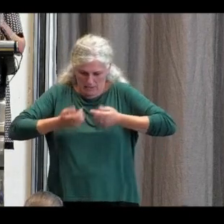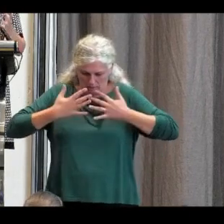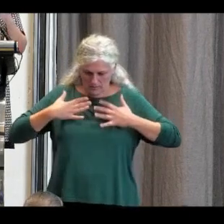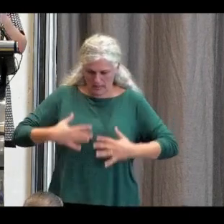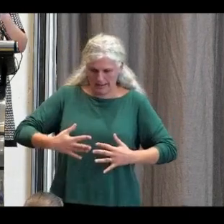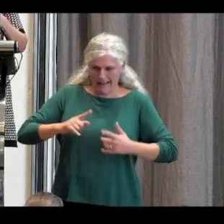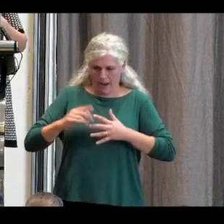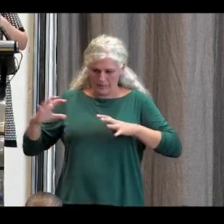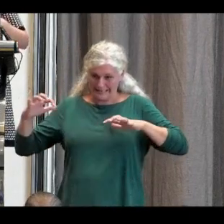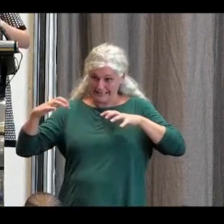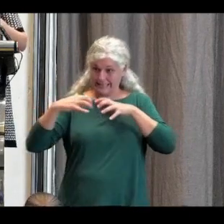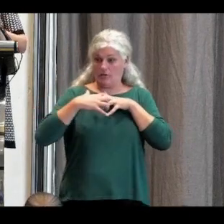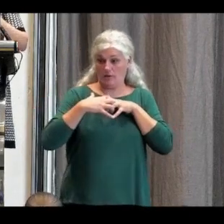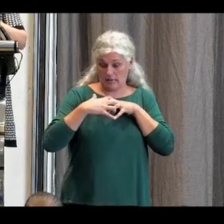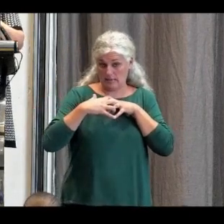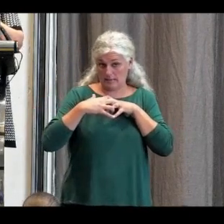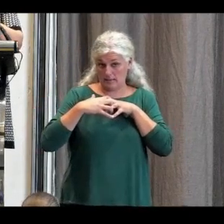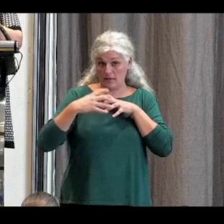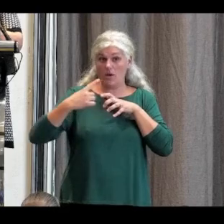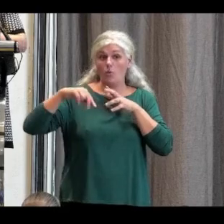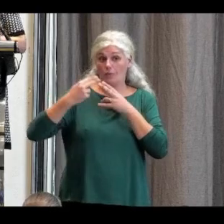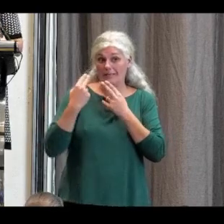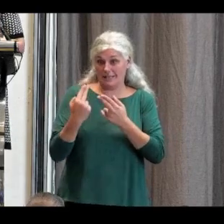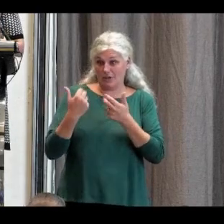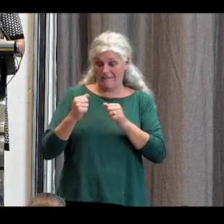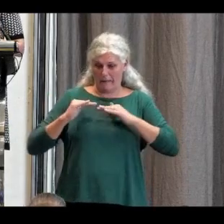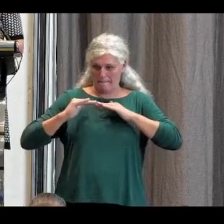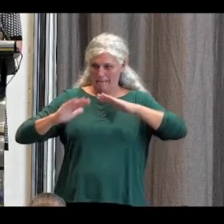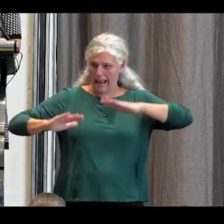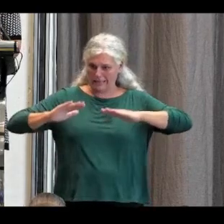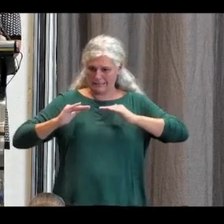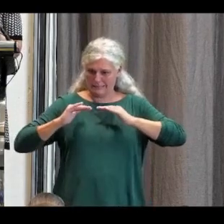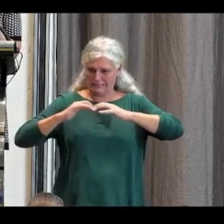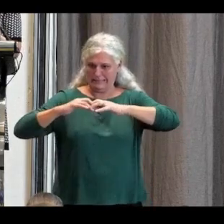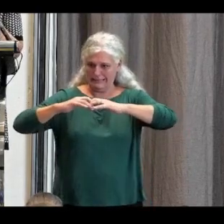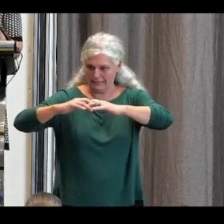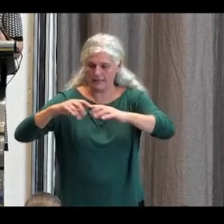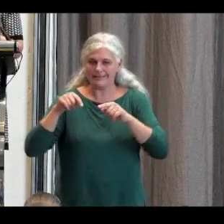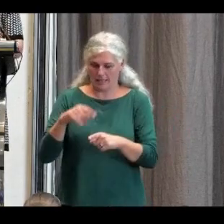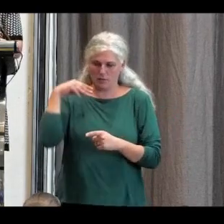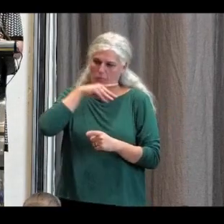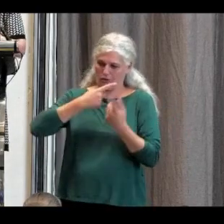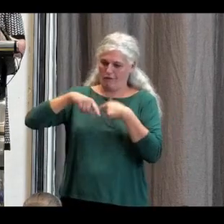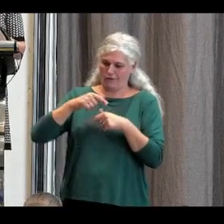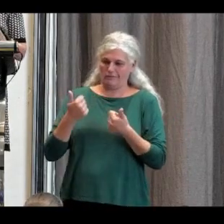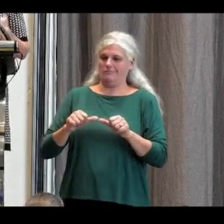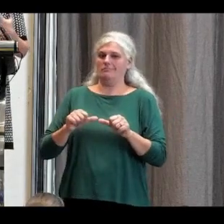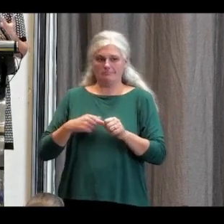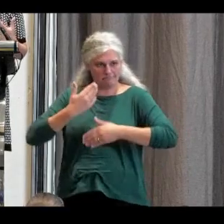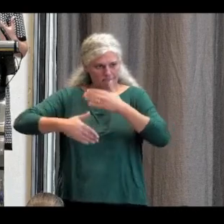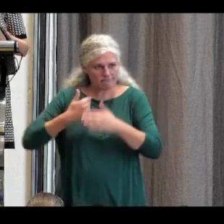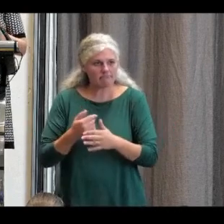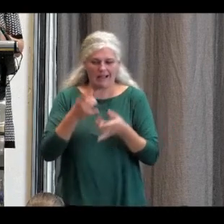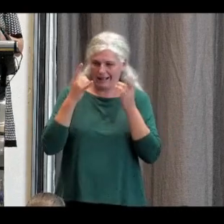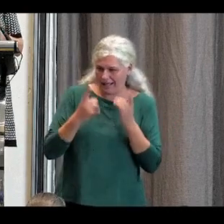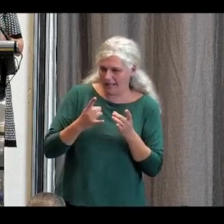the synchronization that we need to achieve in these clocks, it's something very, very critical for us to keep the